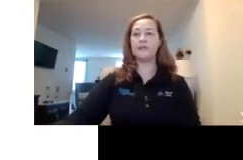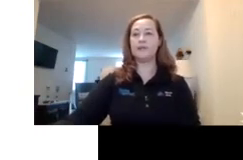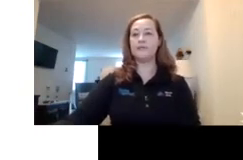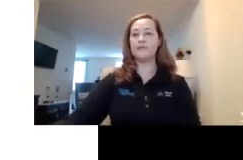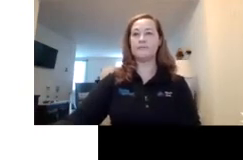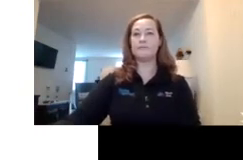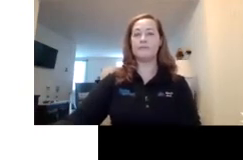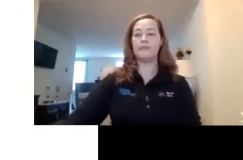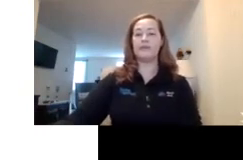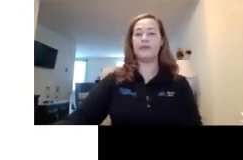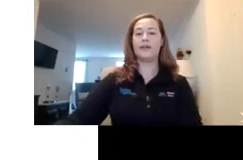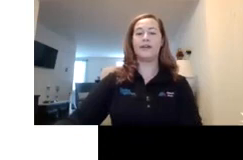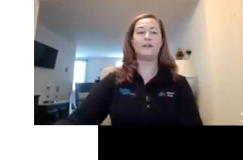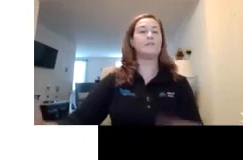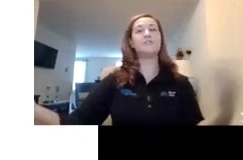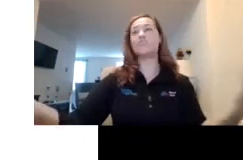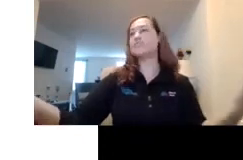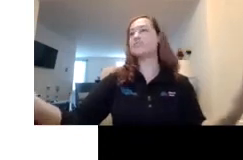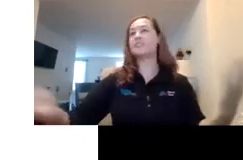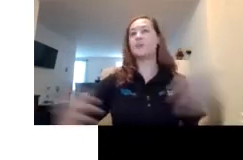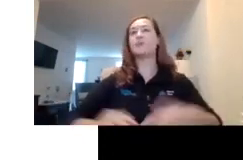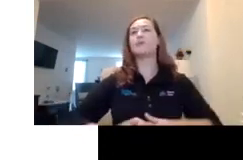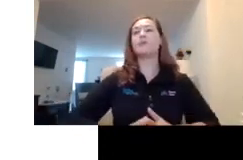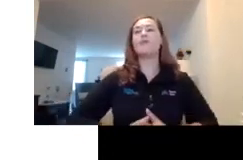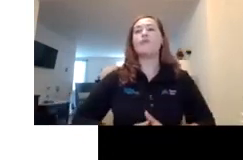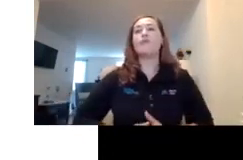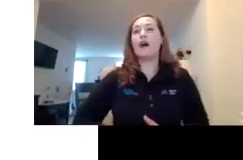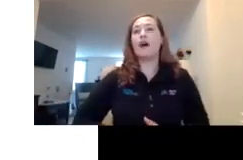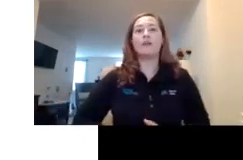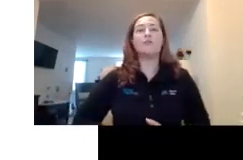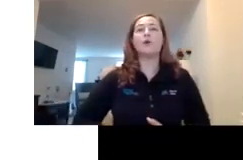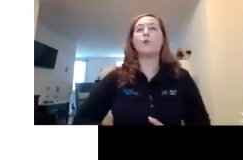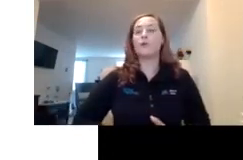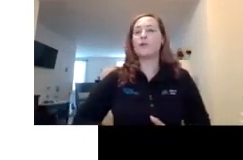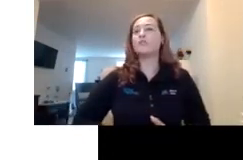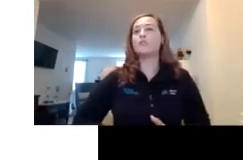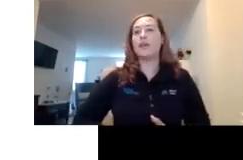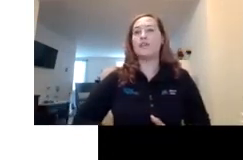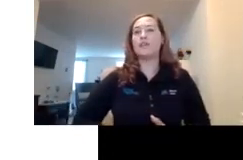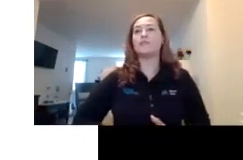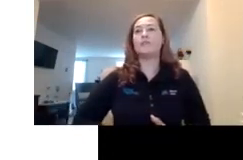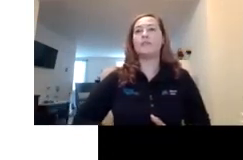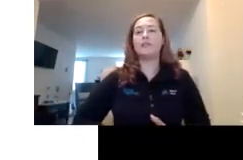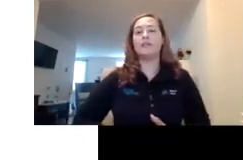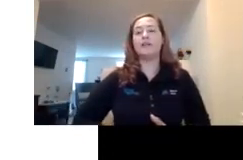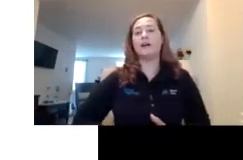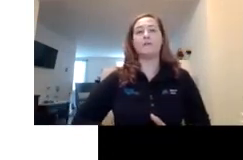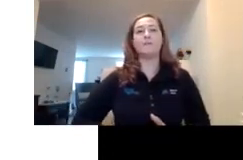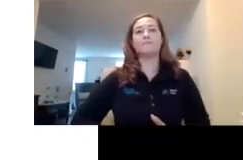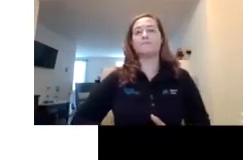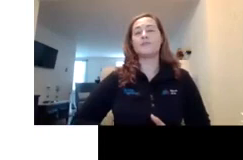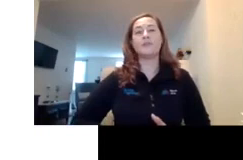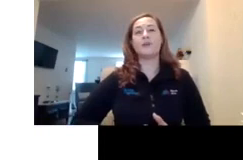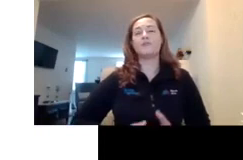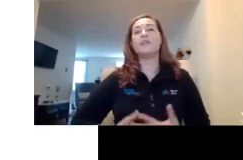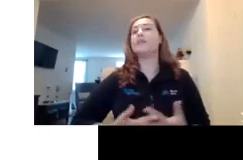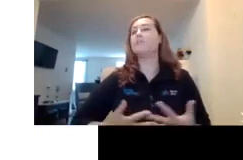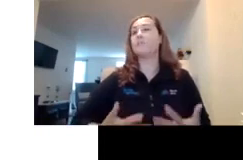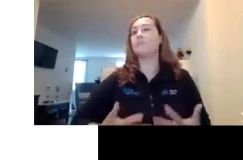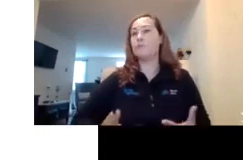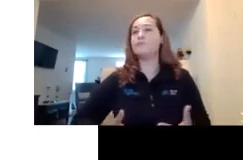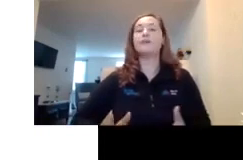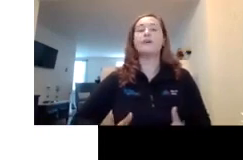Next slide. And this is just a summary of why, working together really,